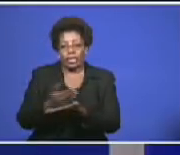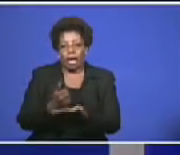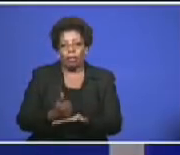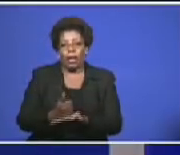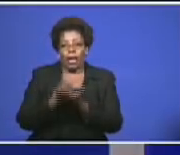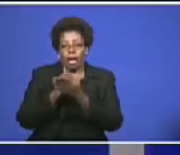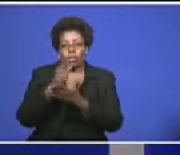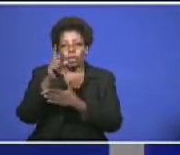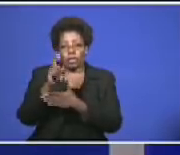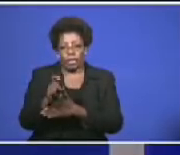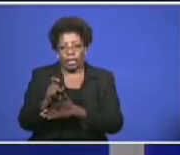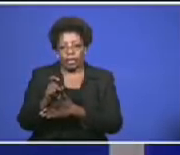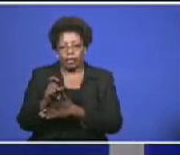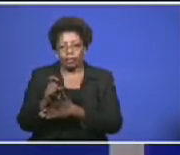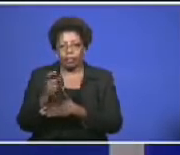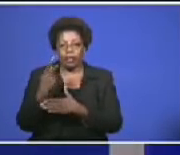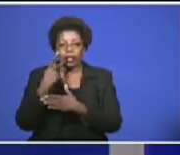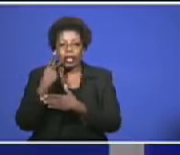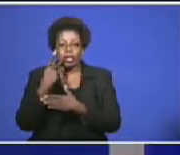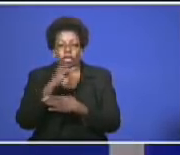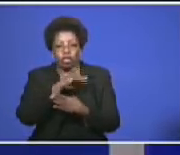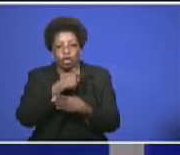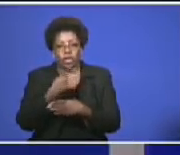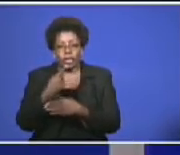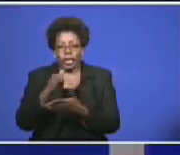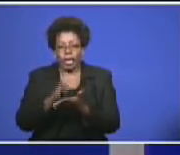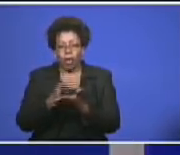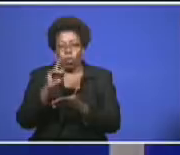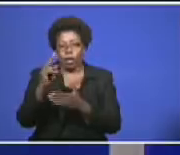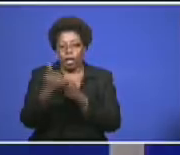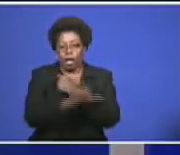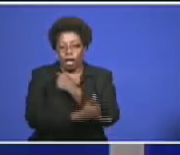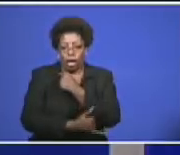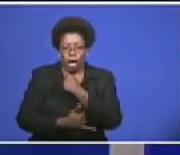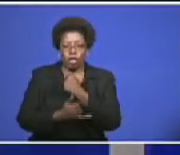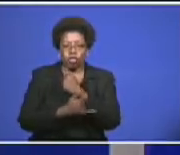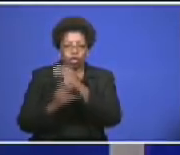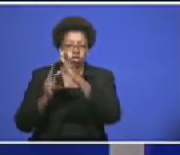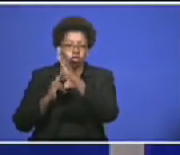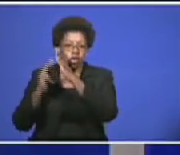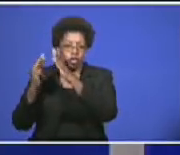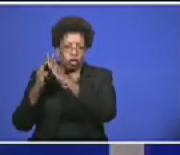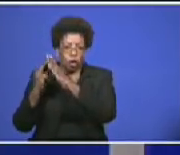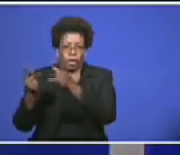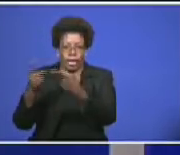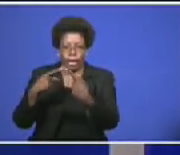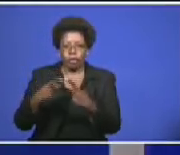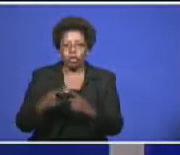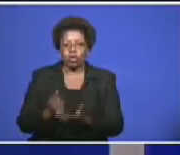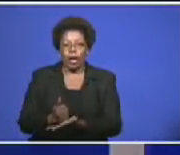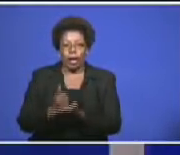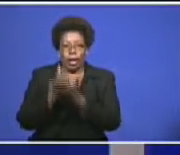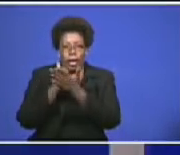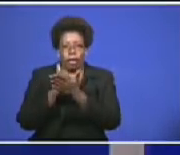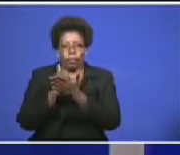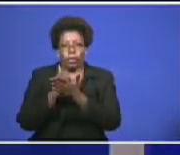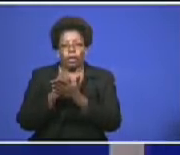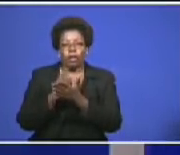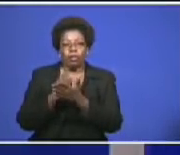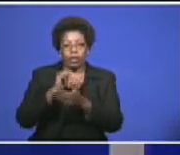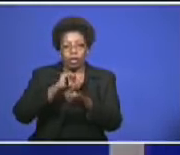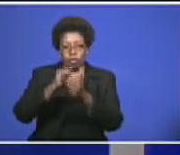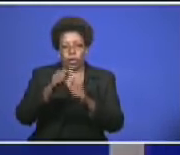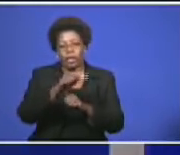needed. And as Kelsey Johnson tells us, one of the country's mega resorts has stepped up to assist with this and other sports-related